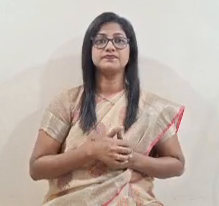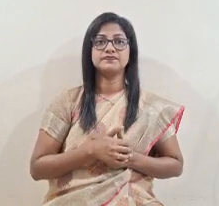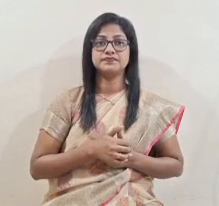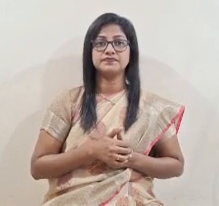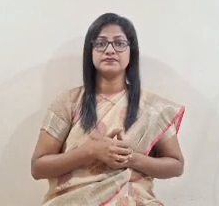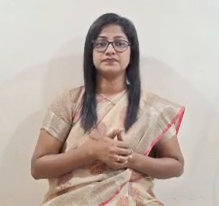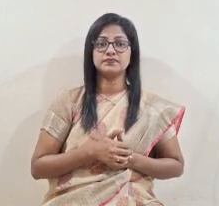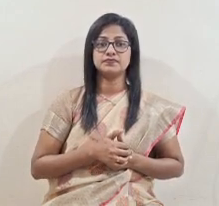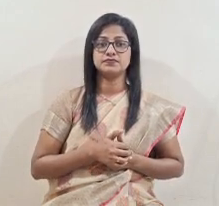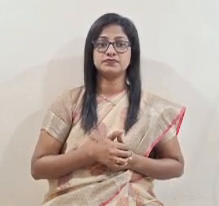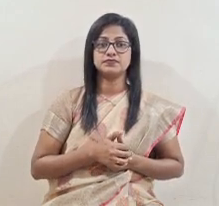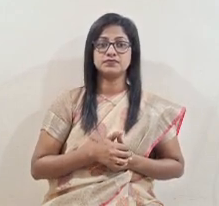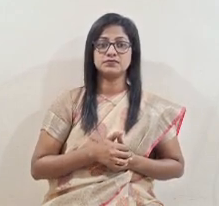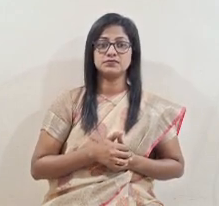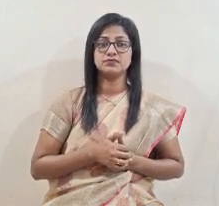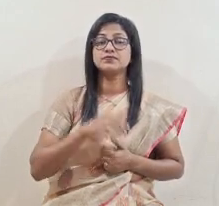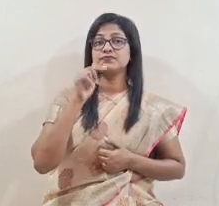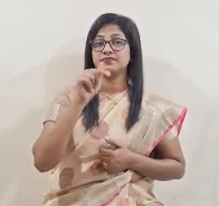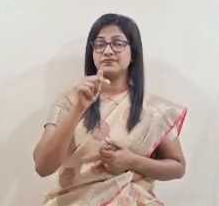here